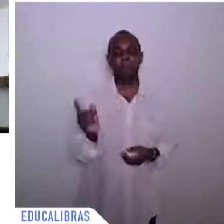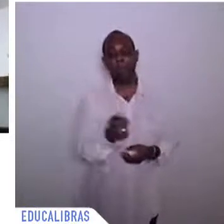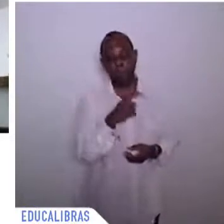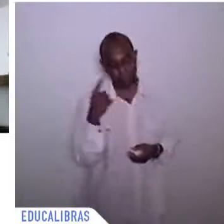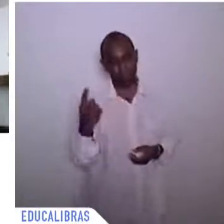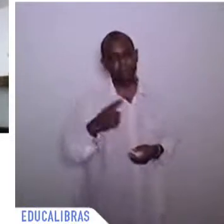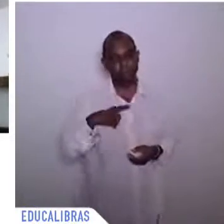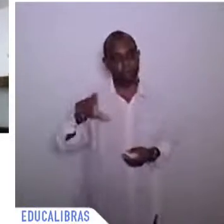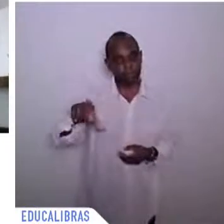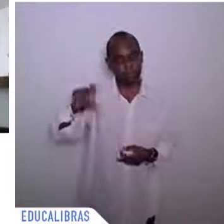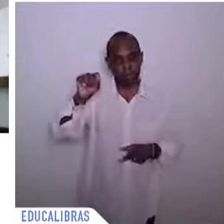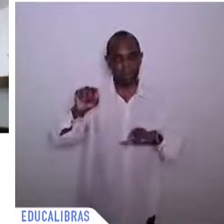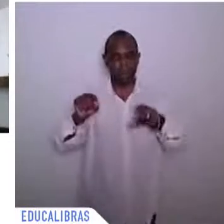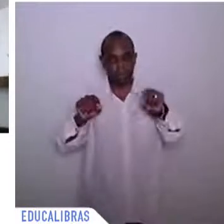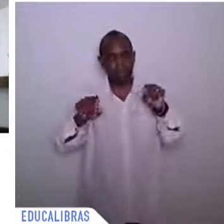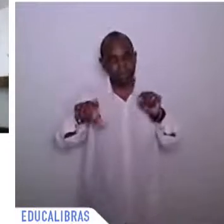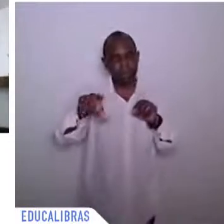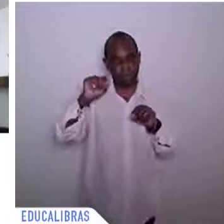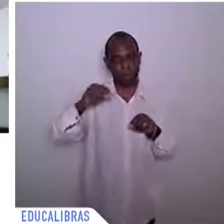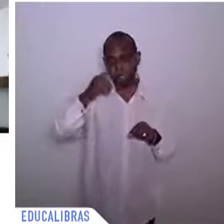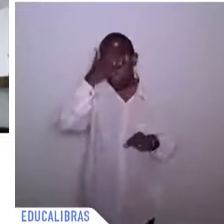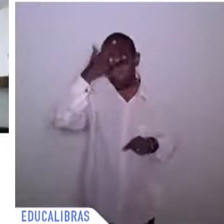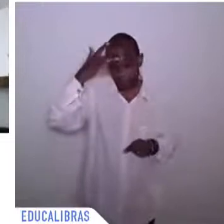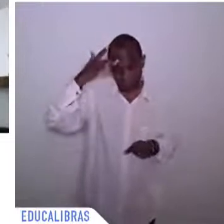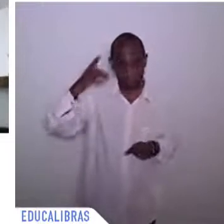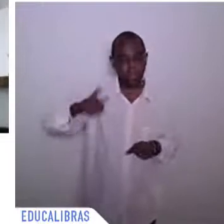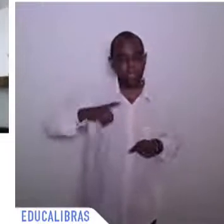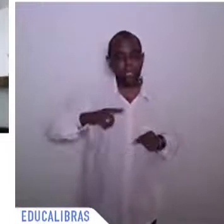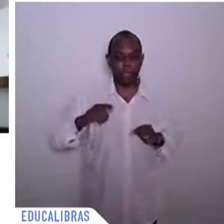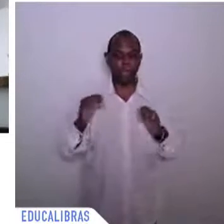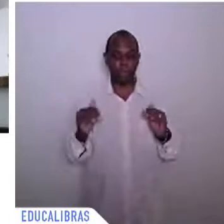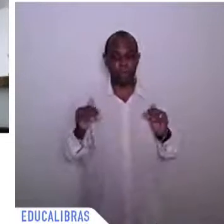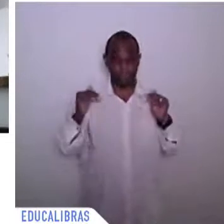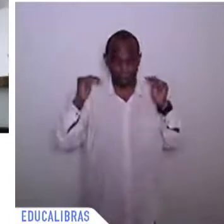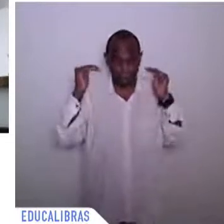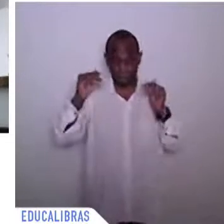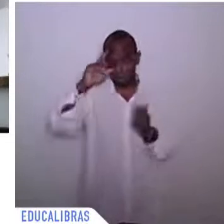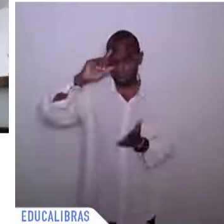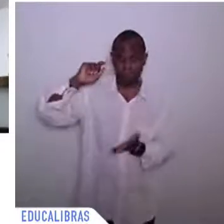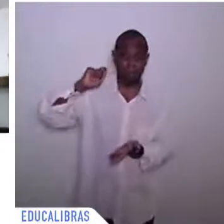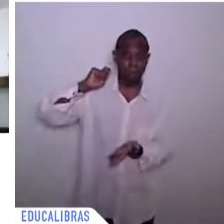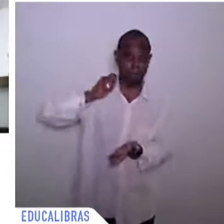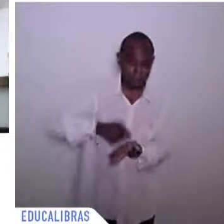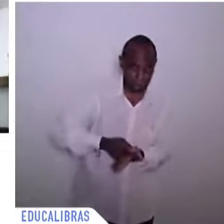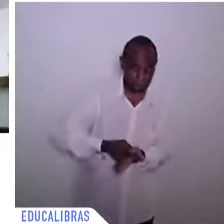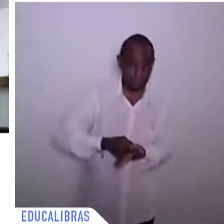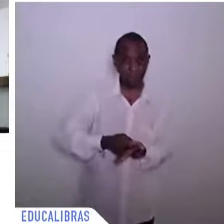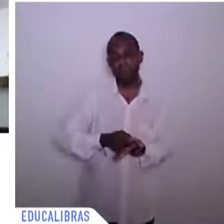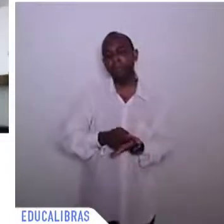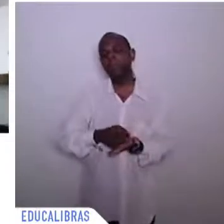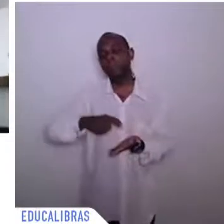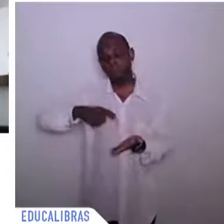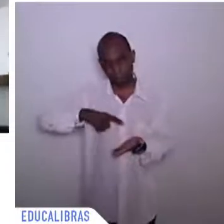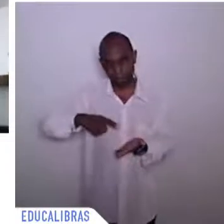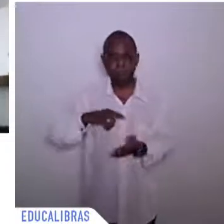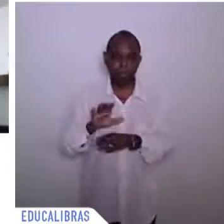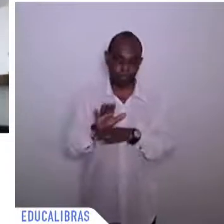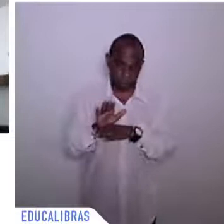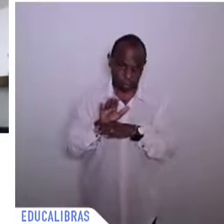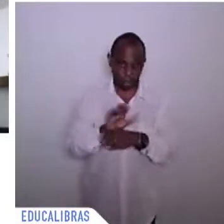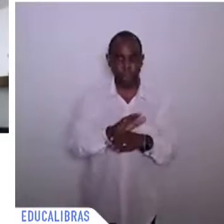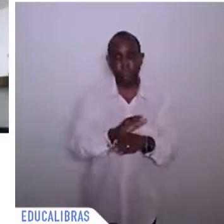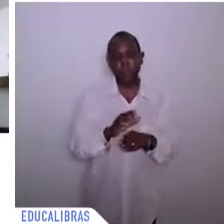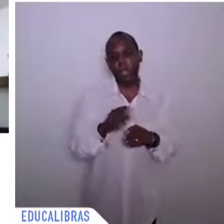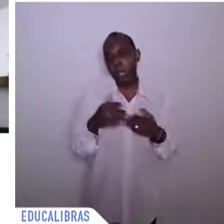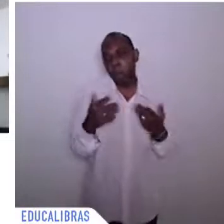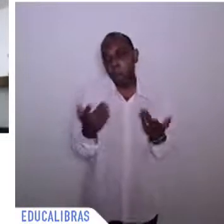the municipal elections. They will take place in November. That is 2 weeks from now. It's a very important